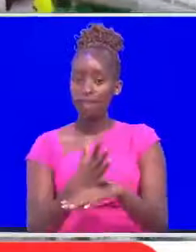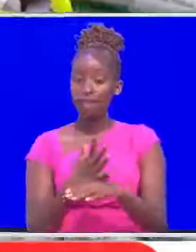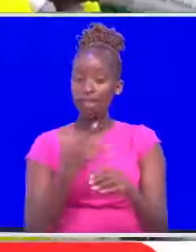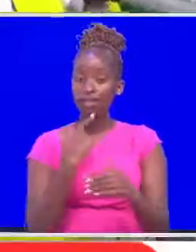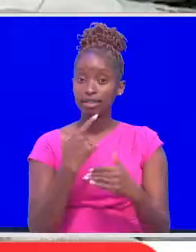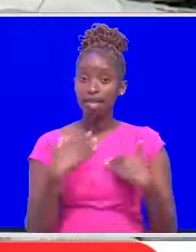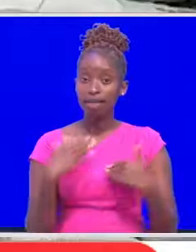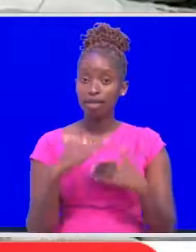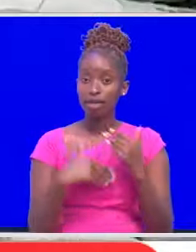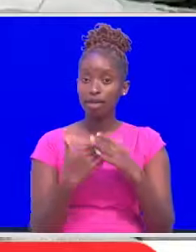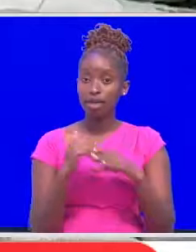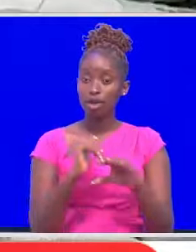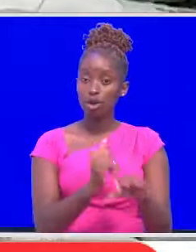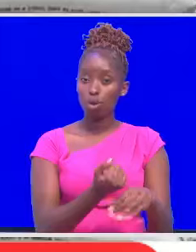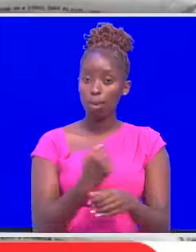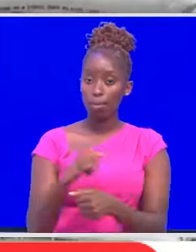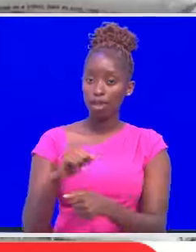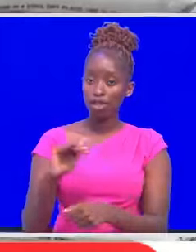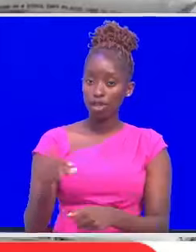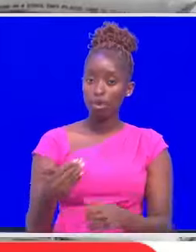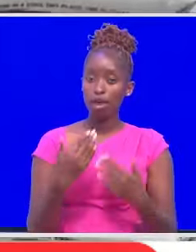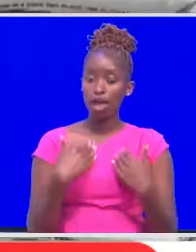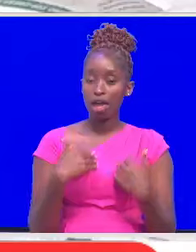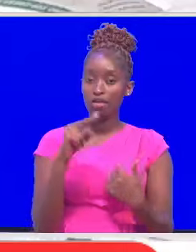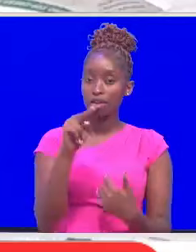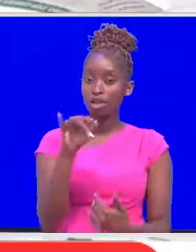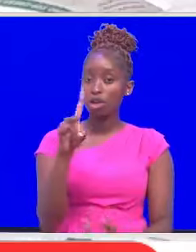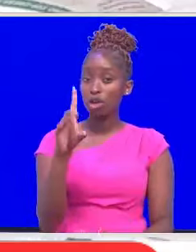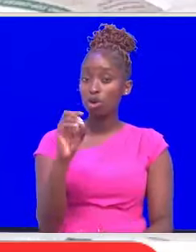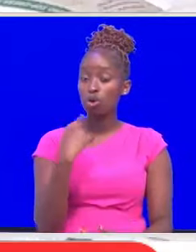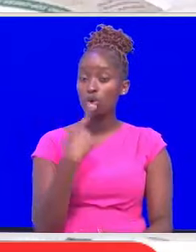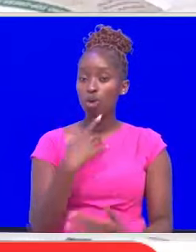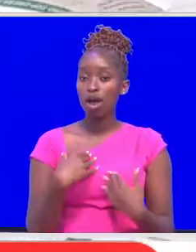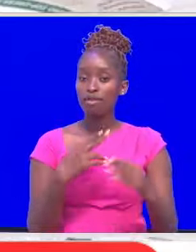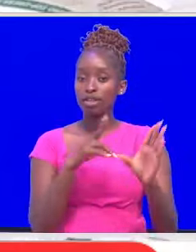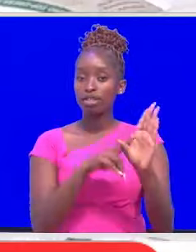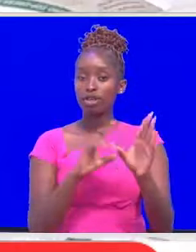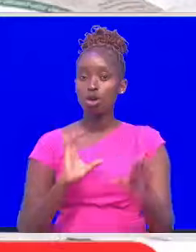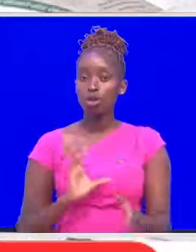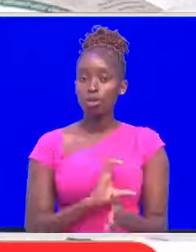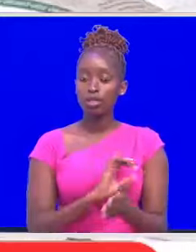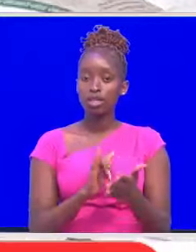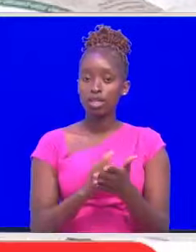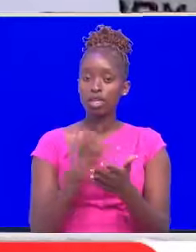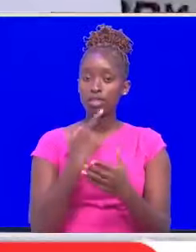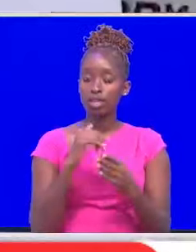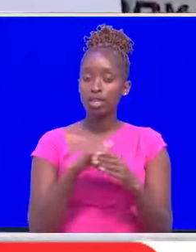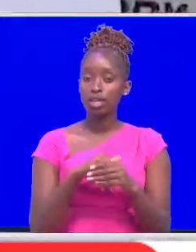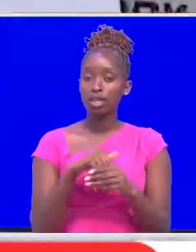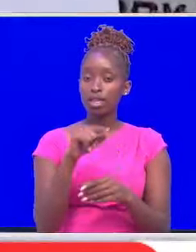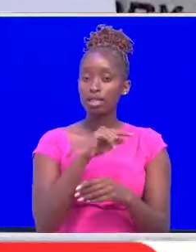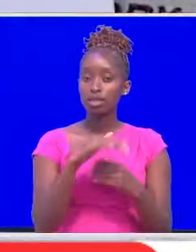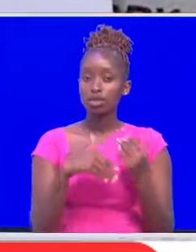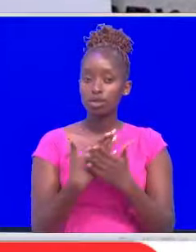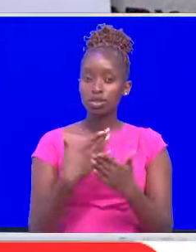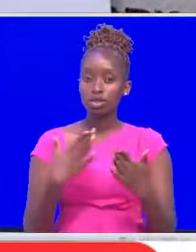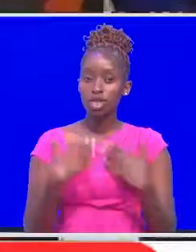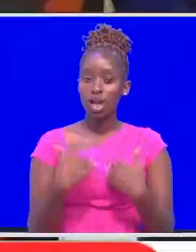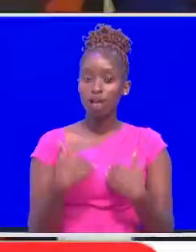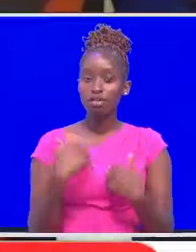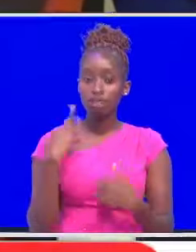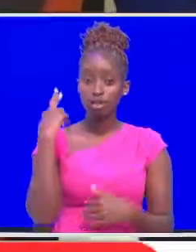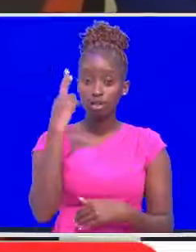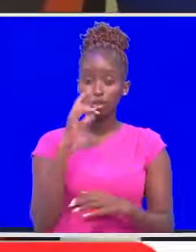Homabay town, Nyando, Member of Parliament Jared Okello, who is the chair of the committee, said the findings was a result of farmers'